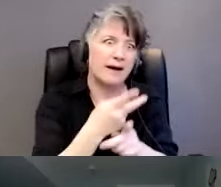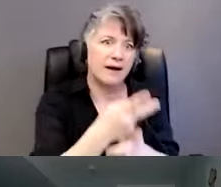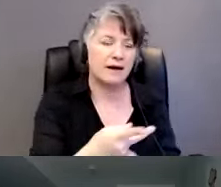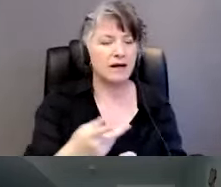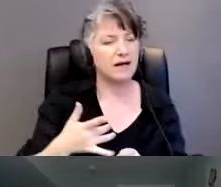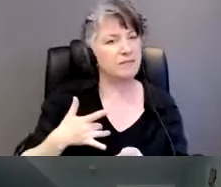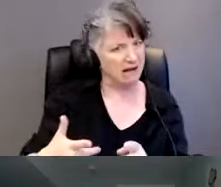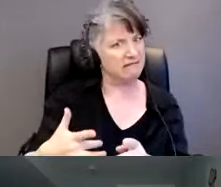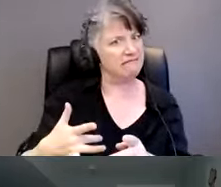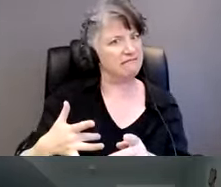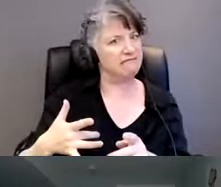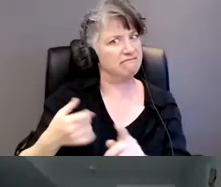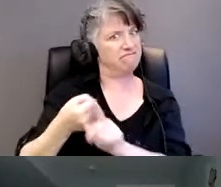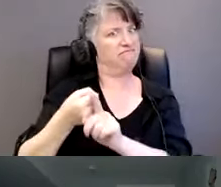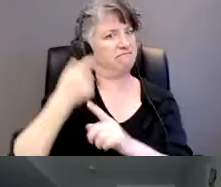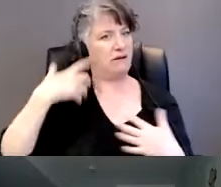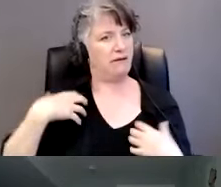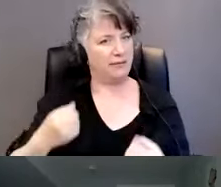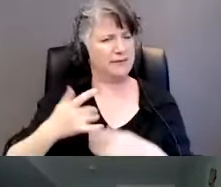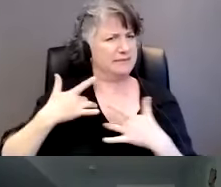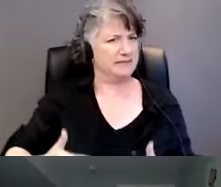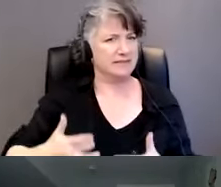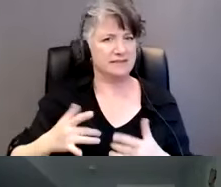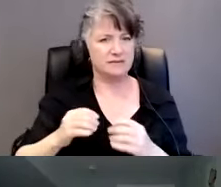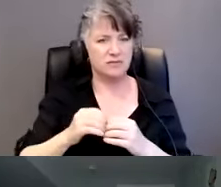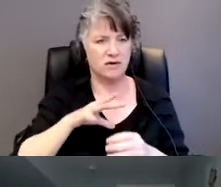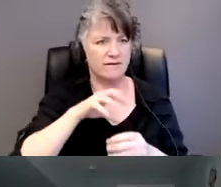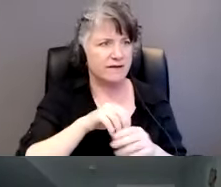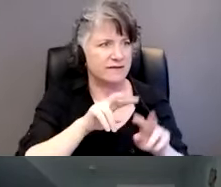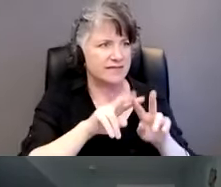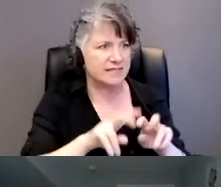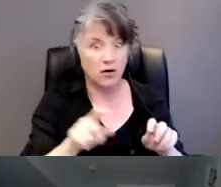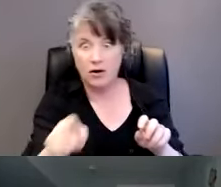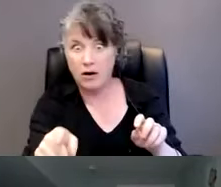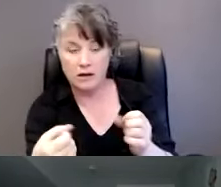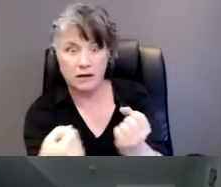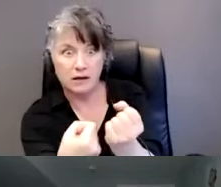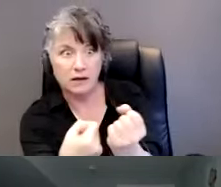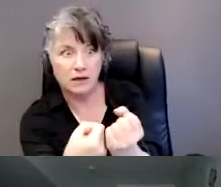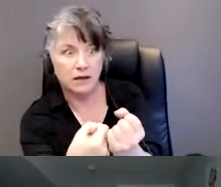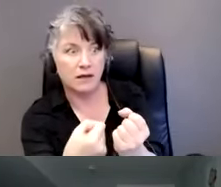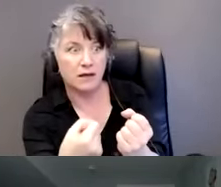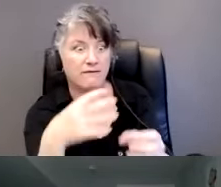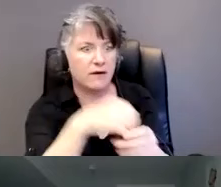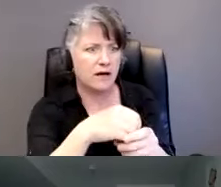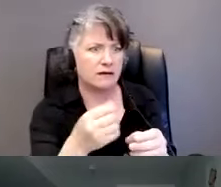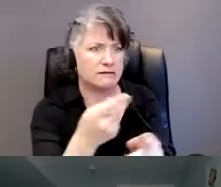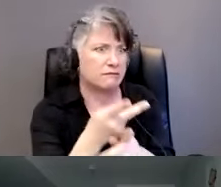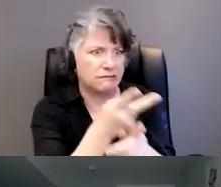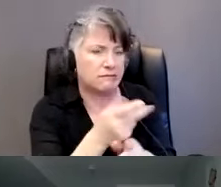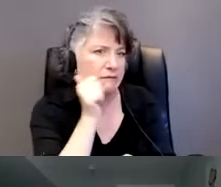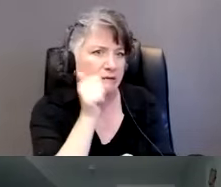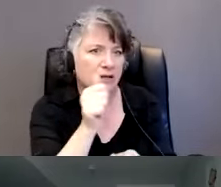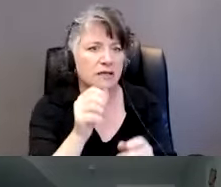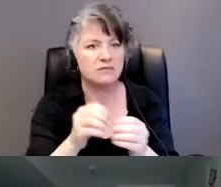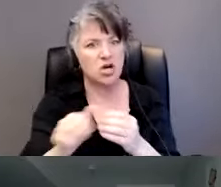And the closer you are and the more you're involved, sort of puts you at a higher risk of depression. And she may ultimately